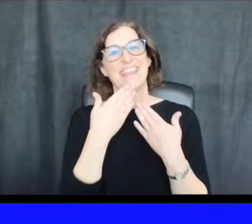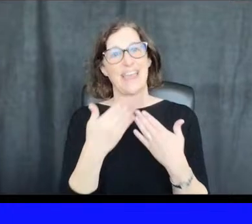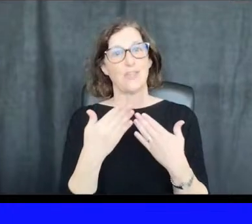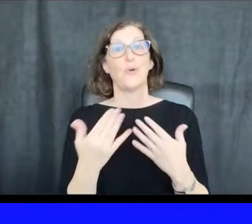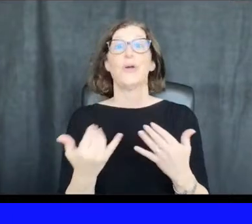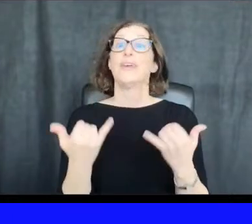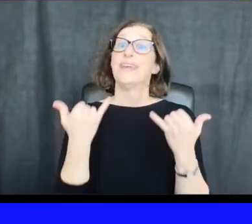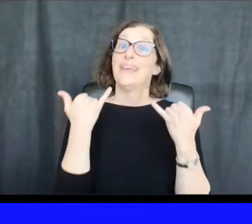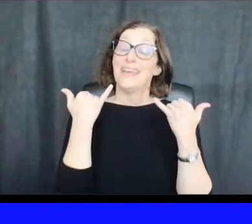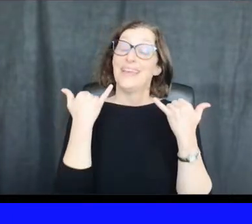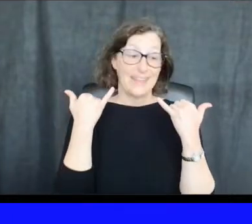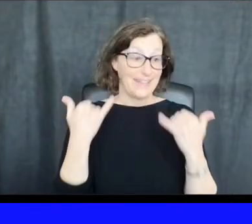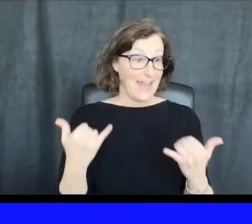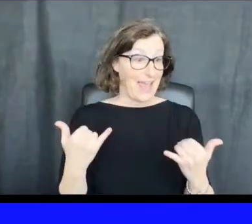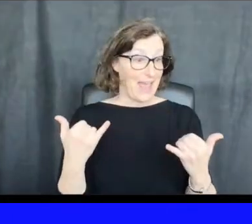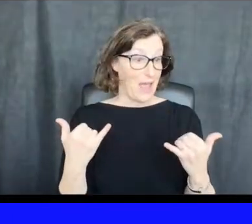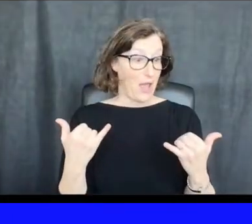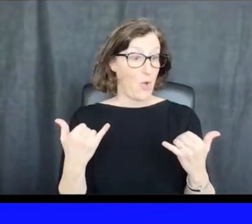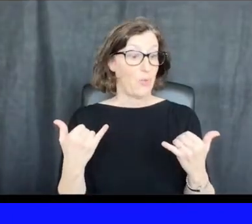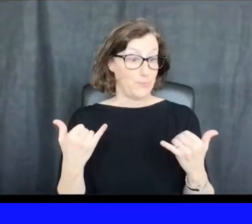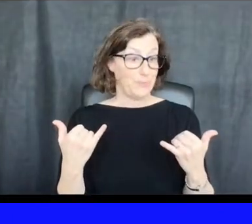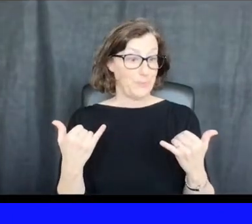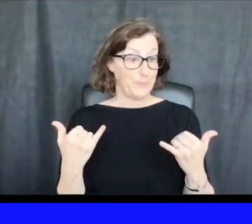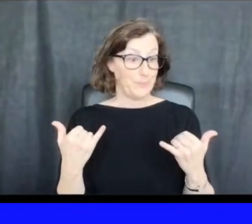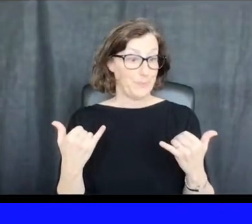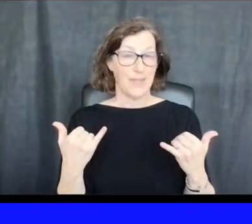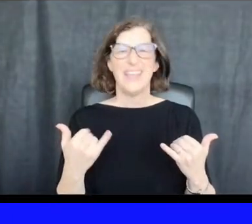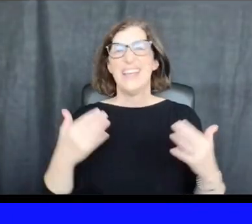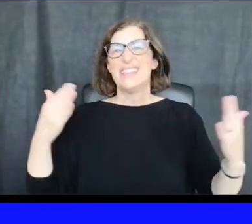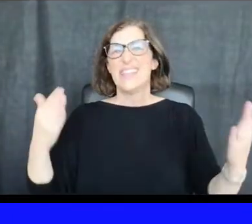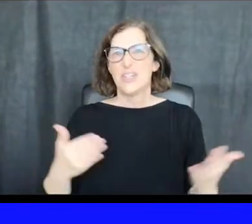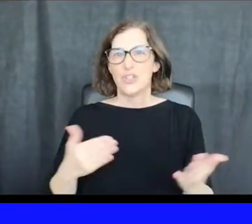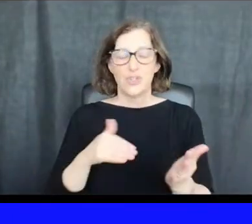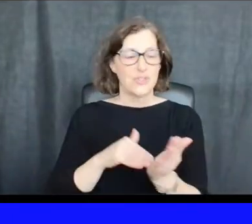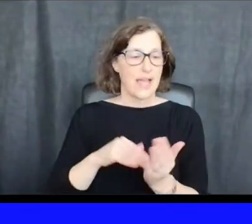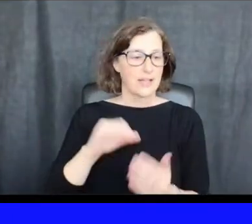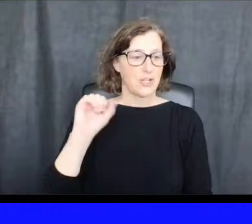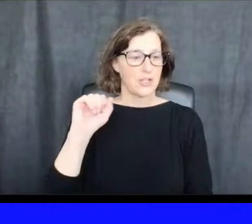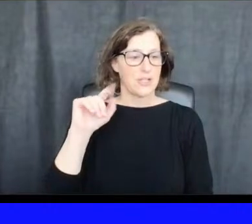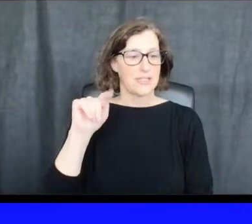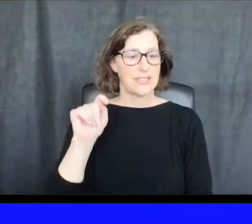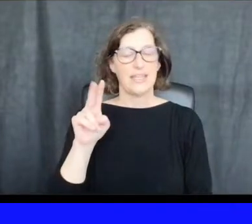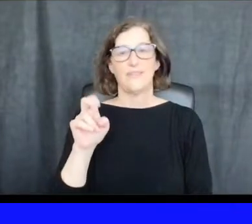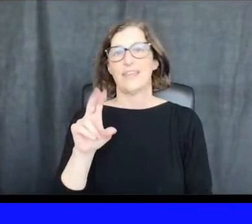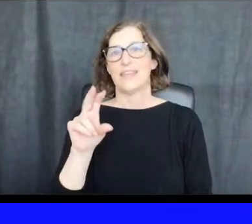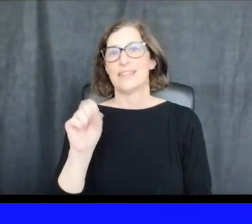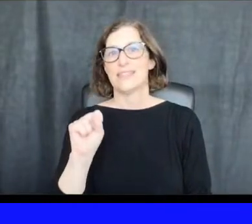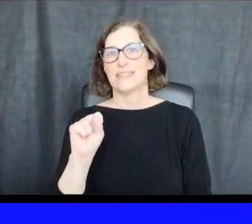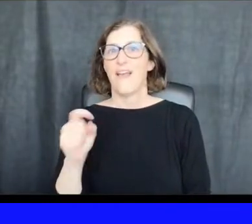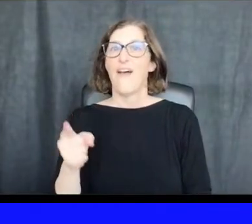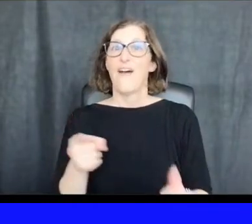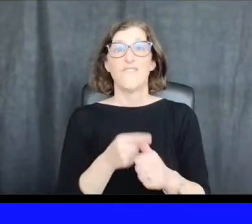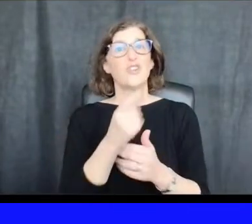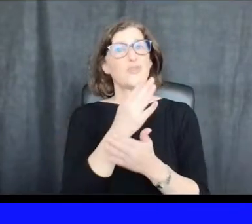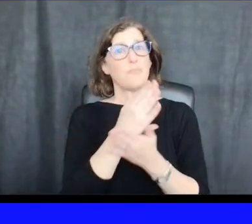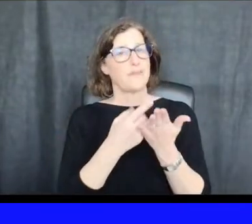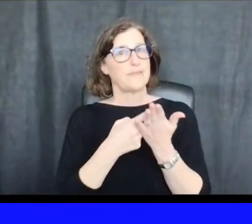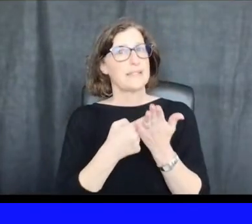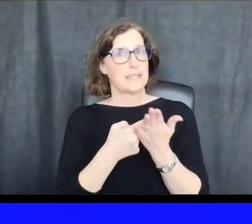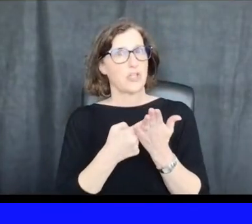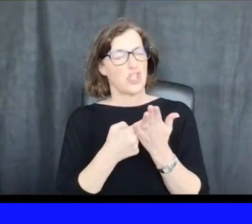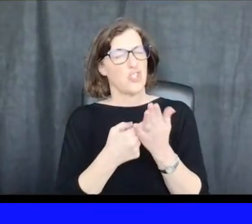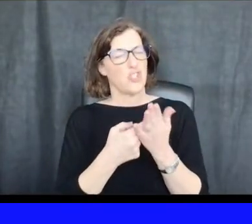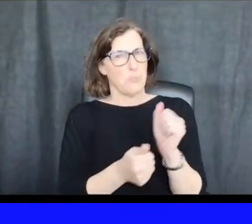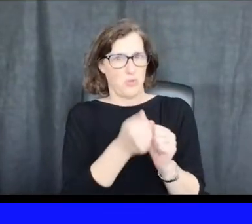per beneficiary spending. And we have some key strategies to do that, that will also improve the health of our patients that Dr. Stevens is. Just,